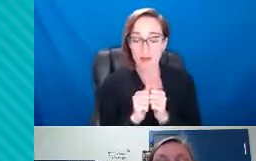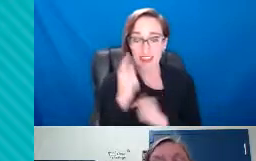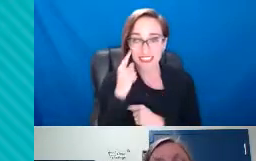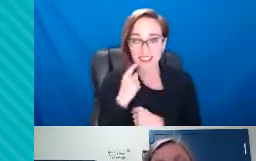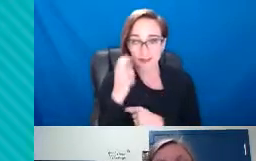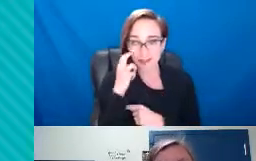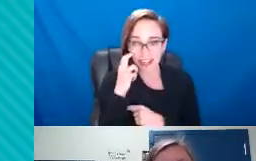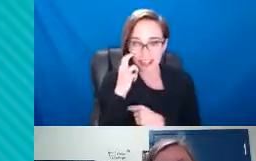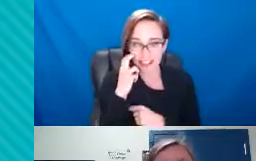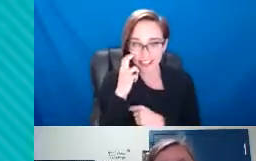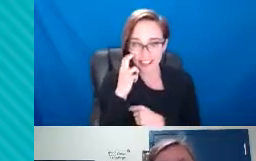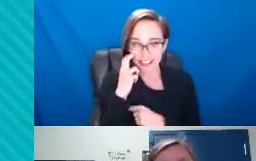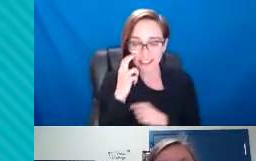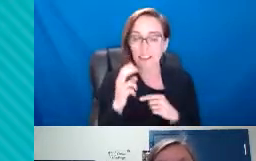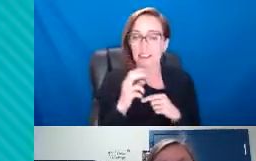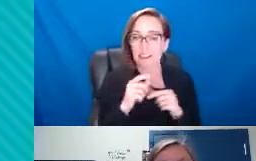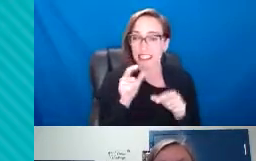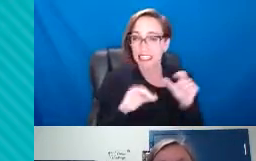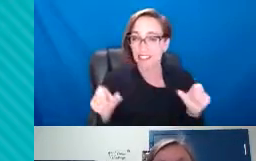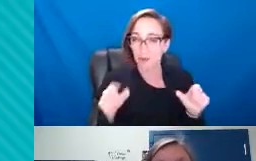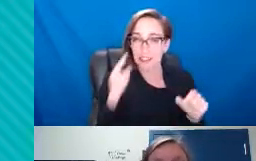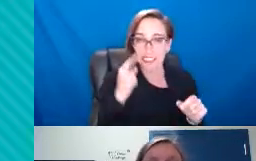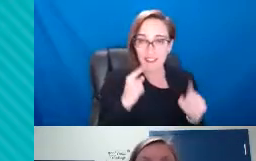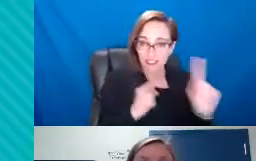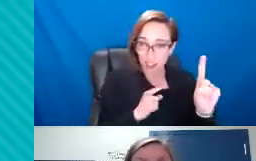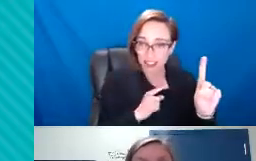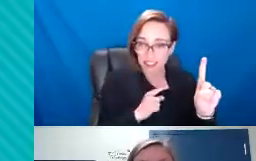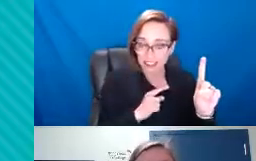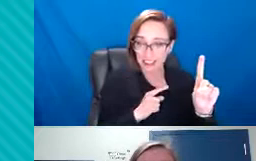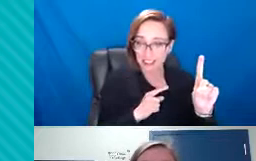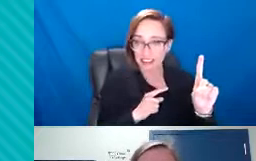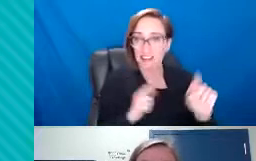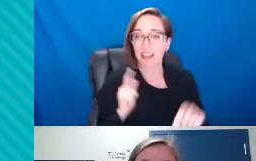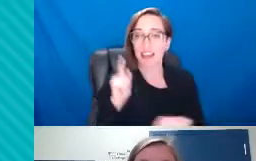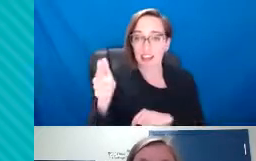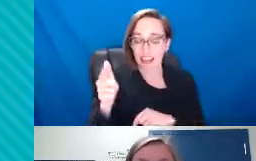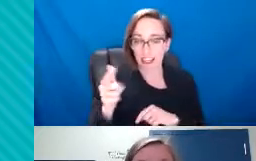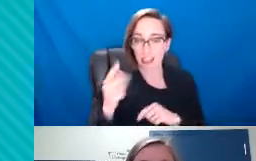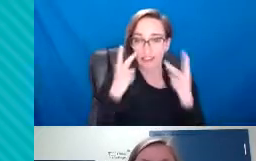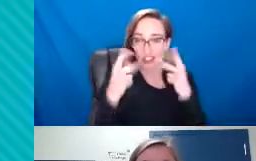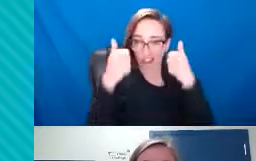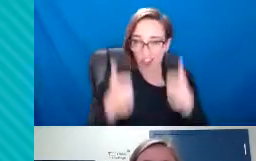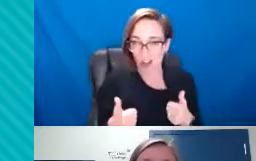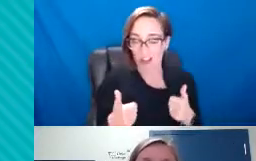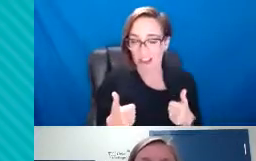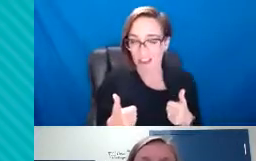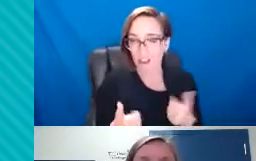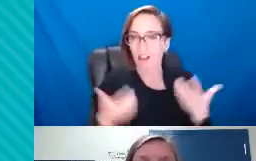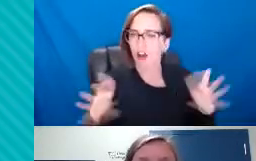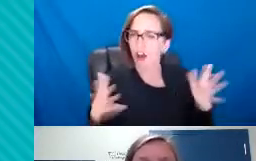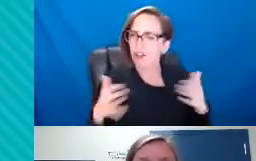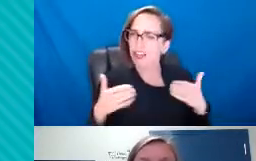individuals who are deaf first and became deaf-blind, they already have a mode